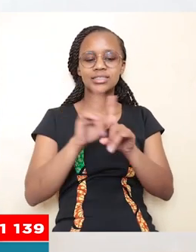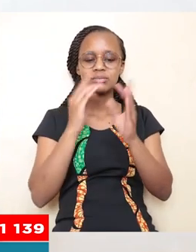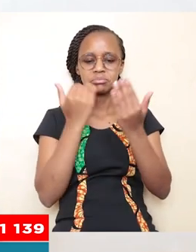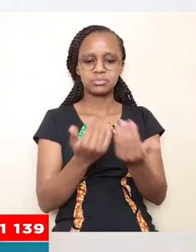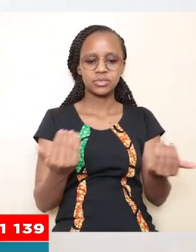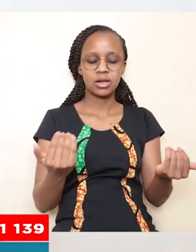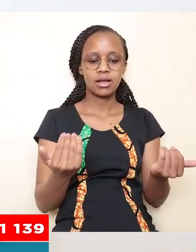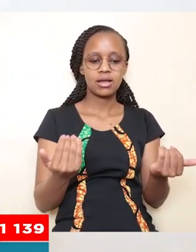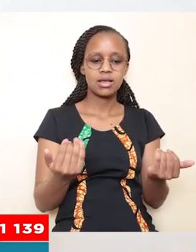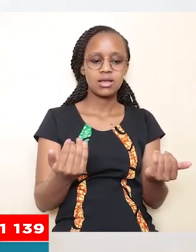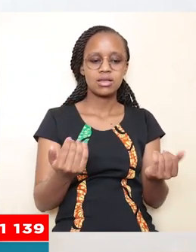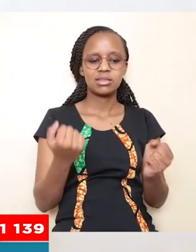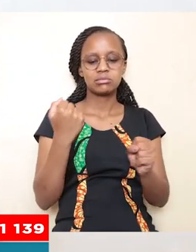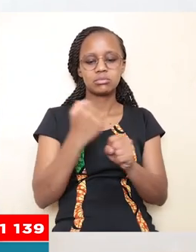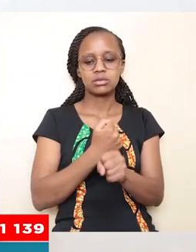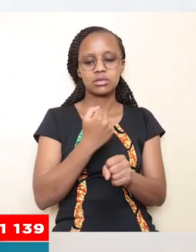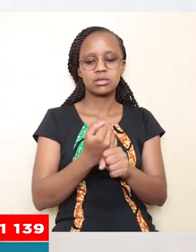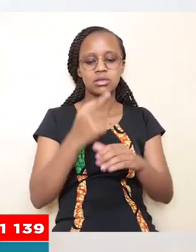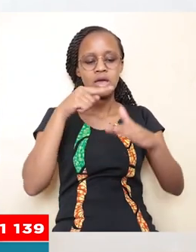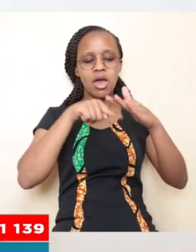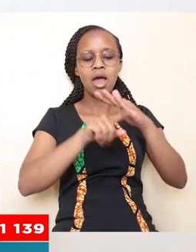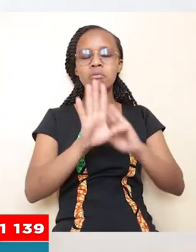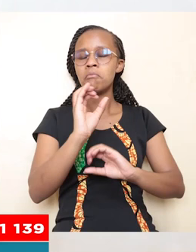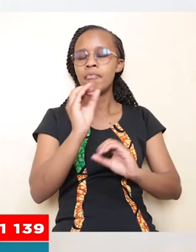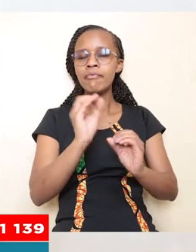child shall not enter it."